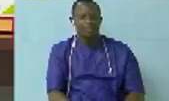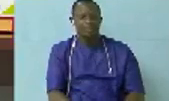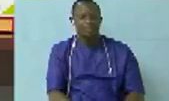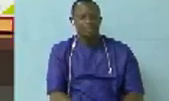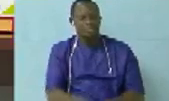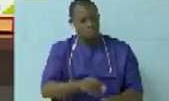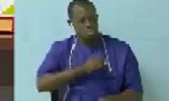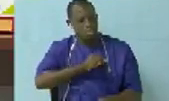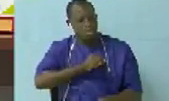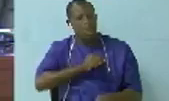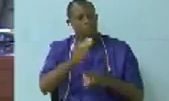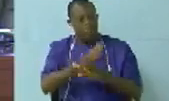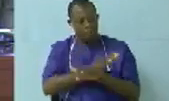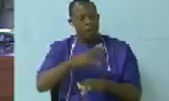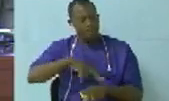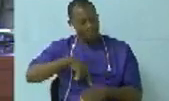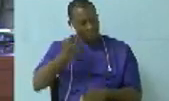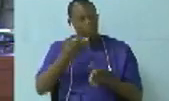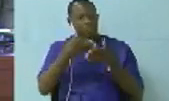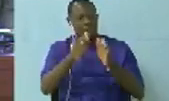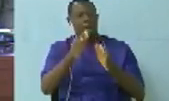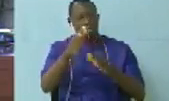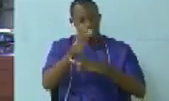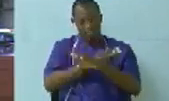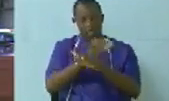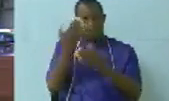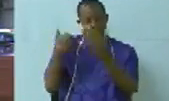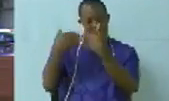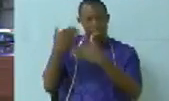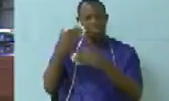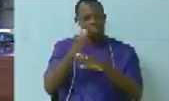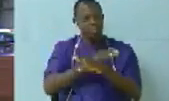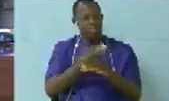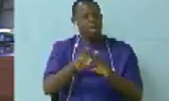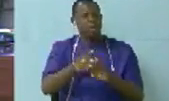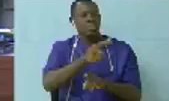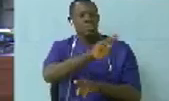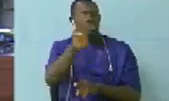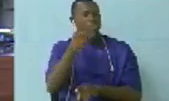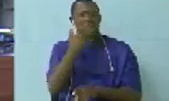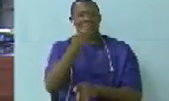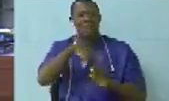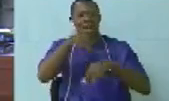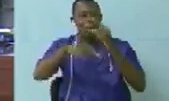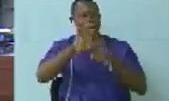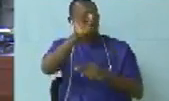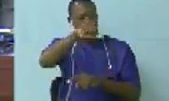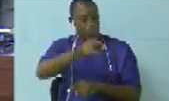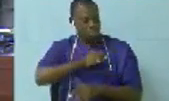That's my feeling then. I did not ask for your feeling.